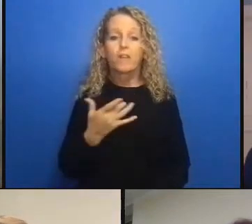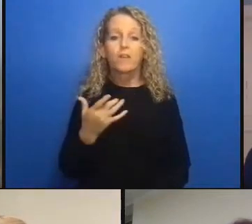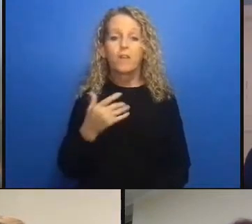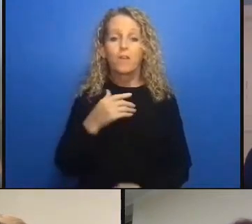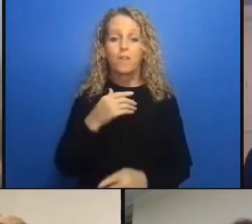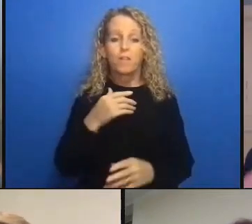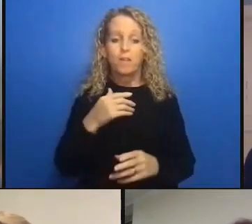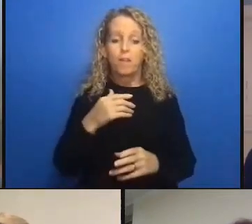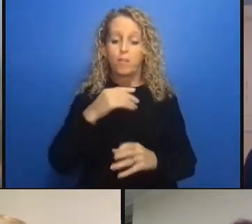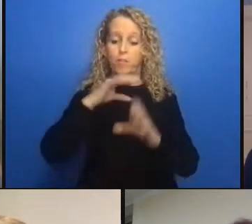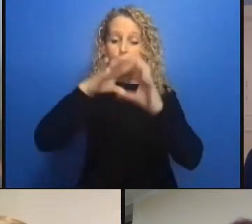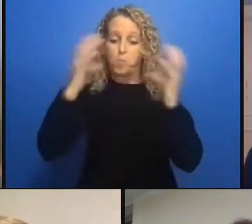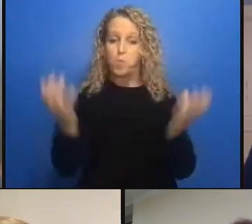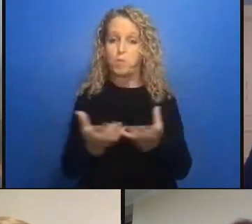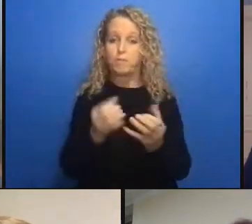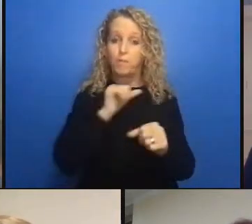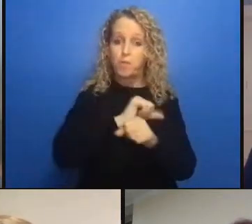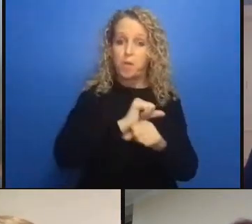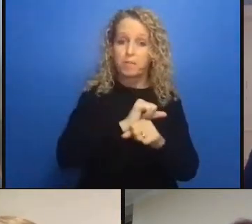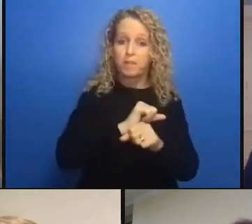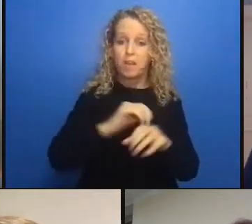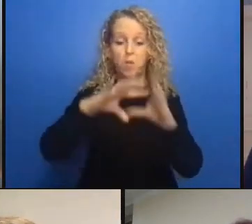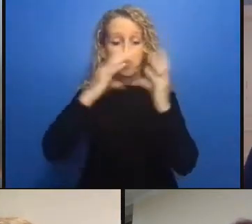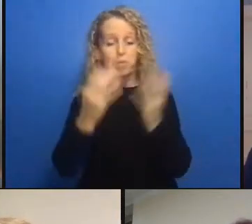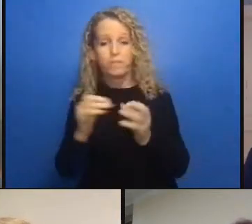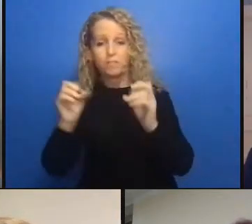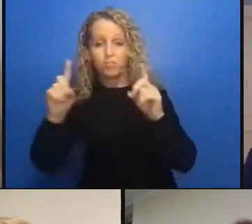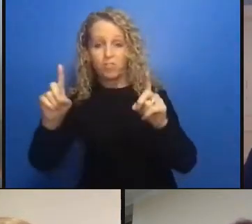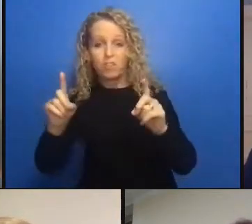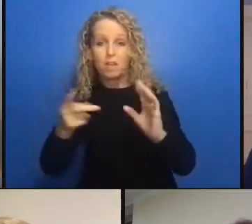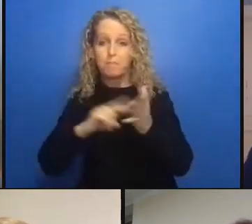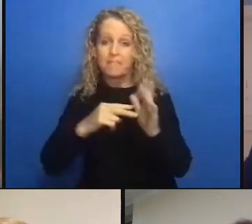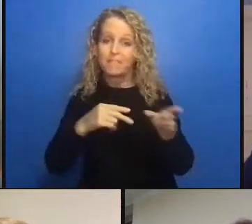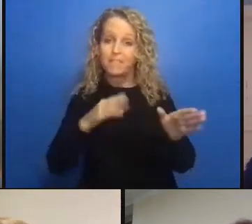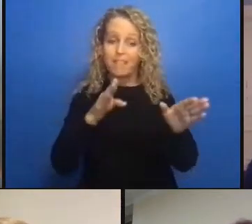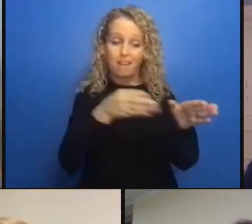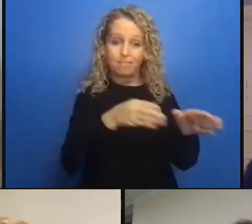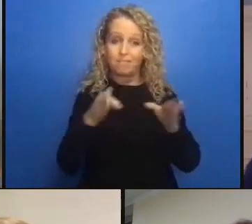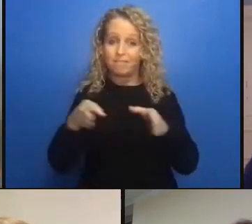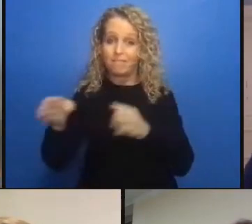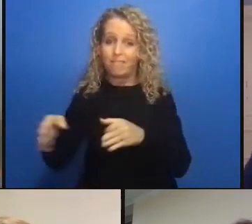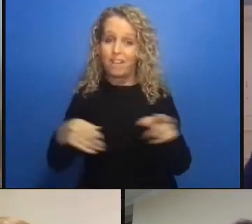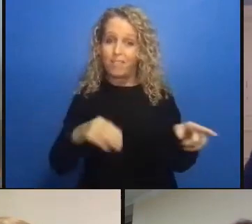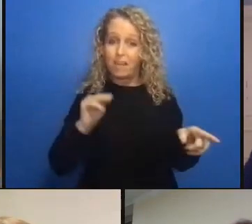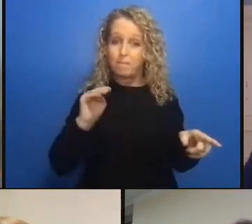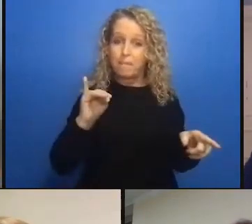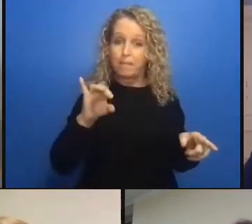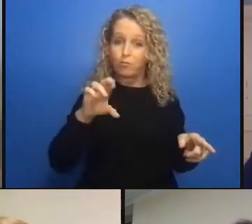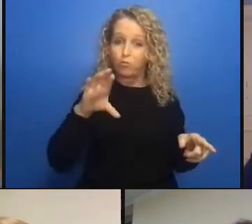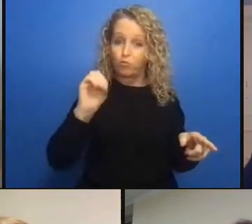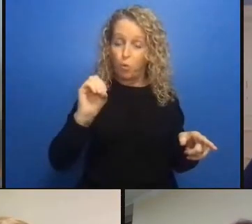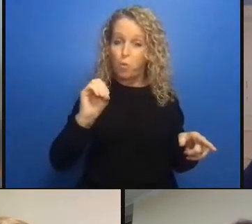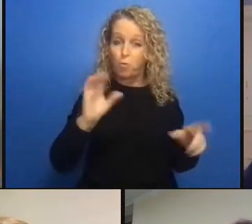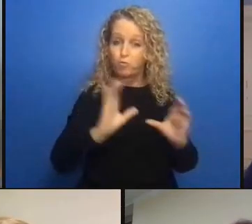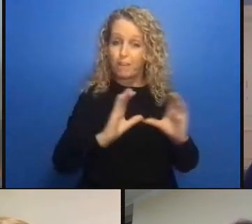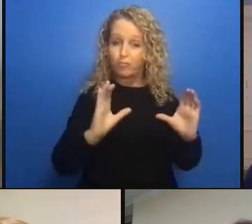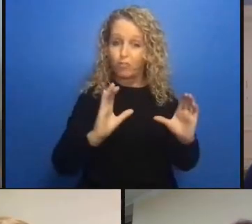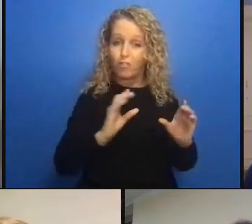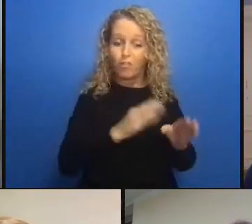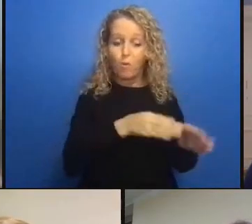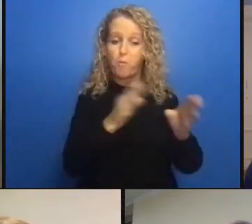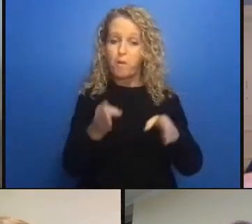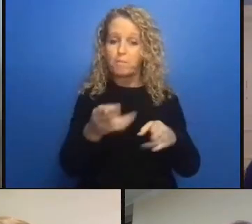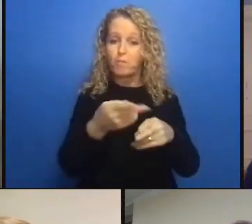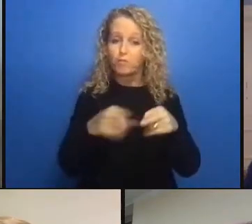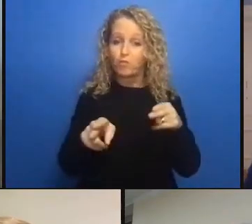education. And whether that be through micro-credentials, whether that be through short courses, whether that be by